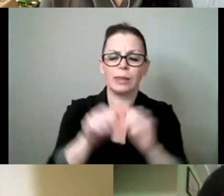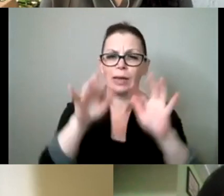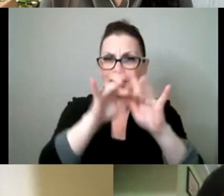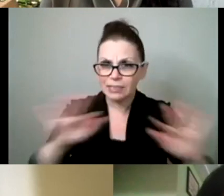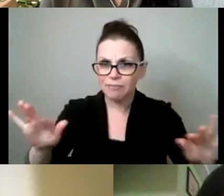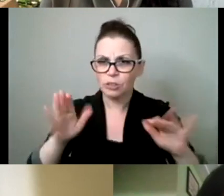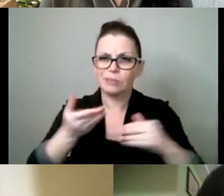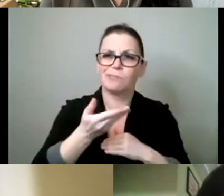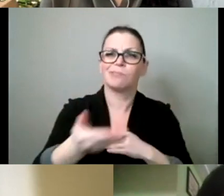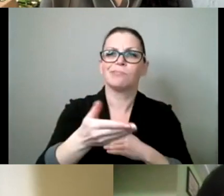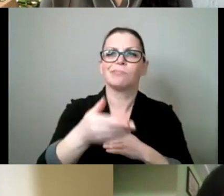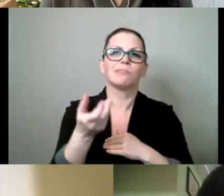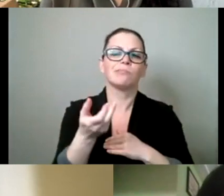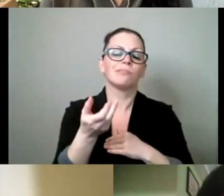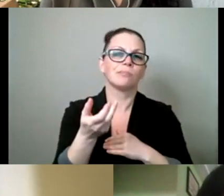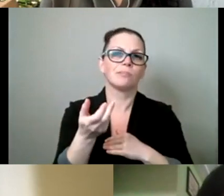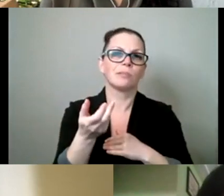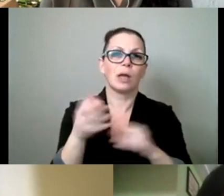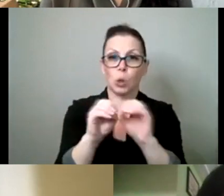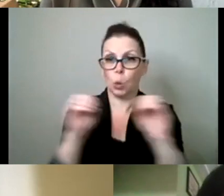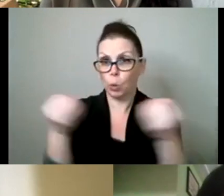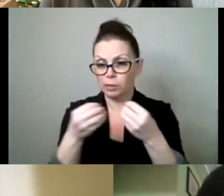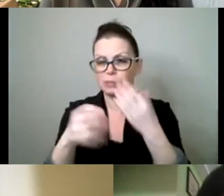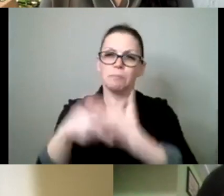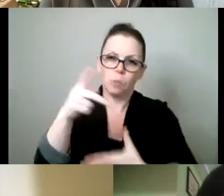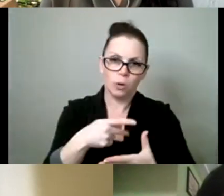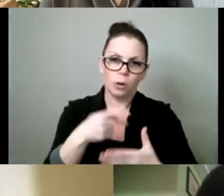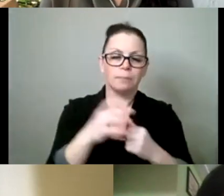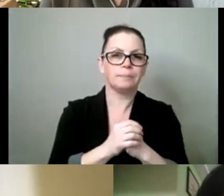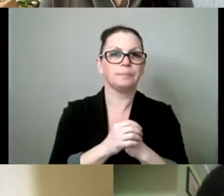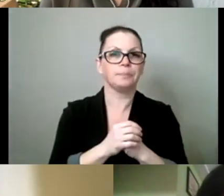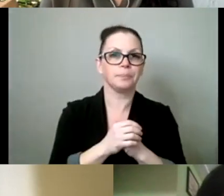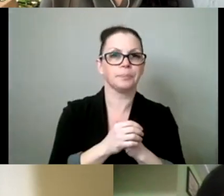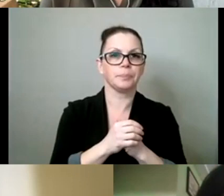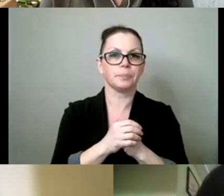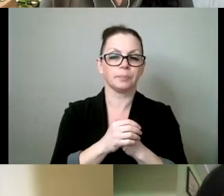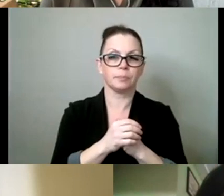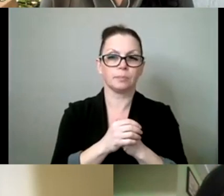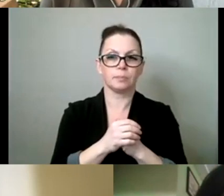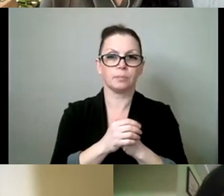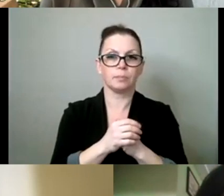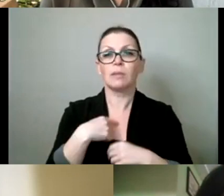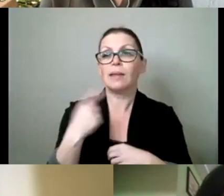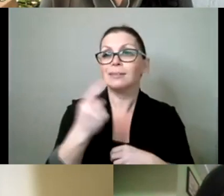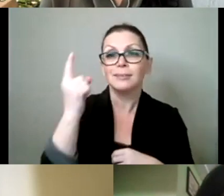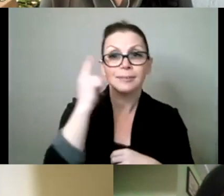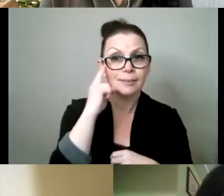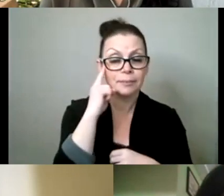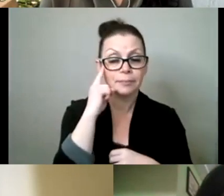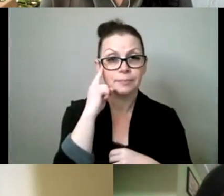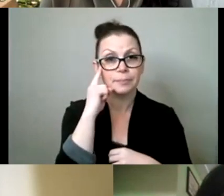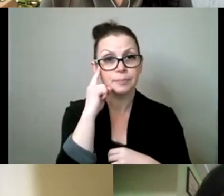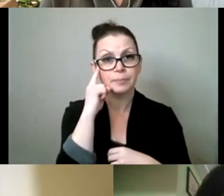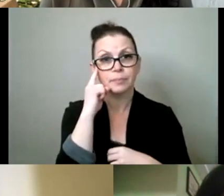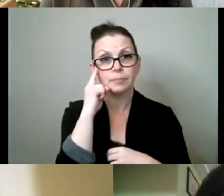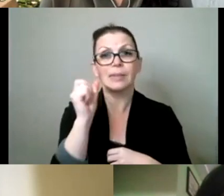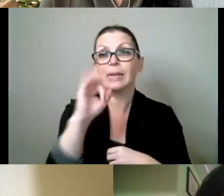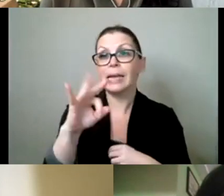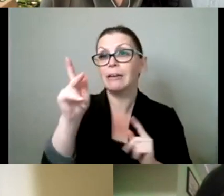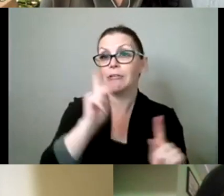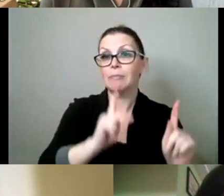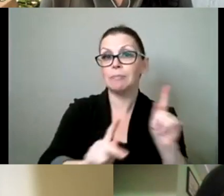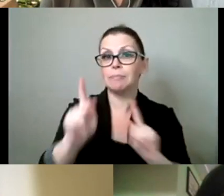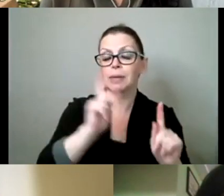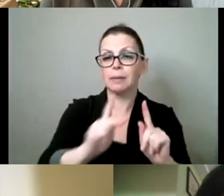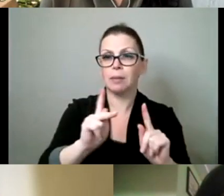hire, basically, and program. And I just think that if people put